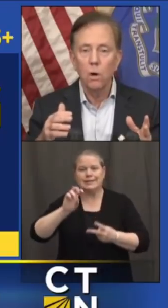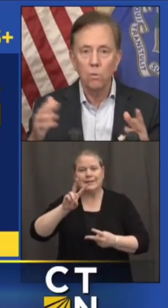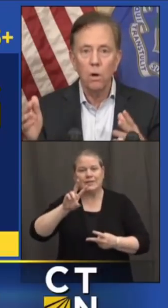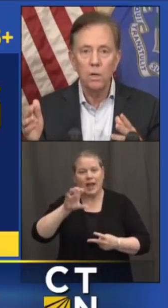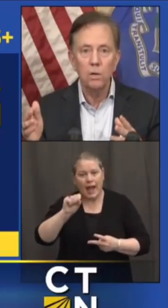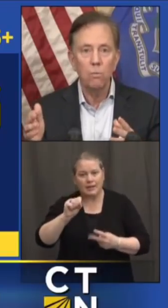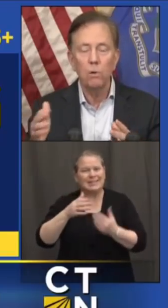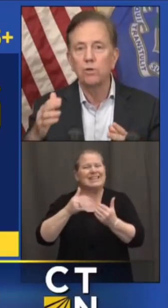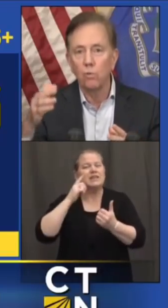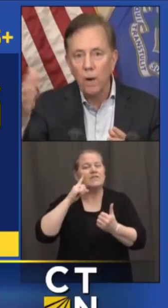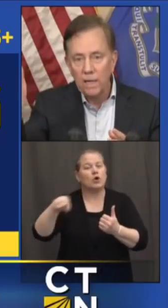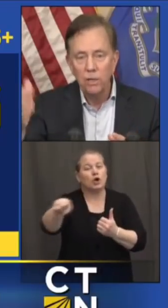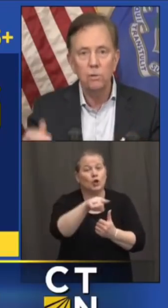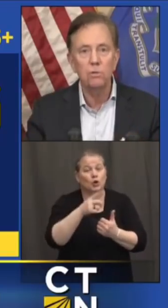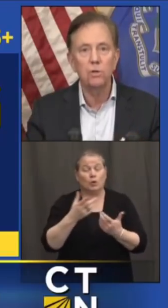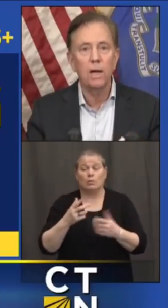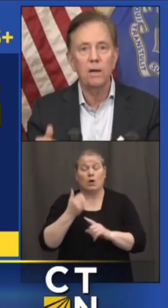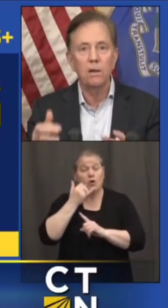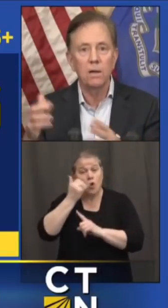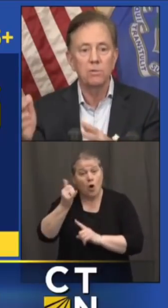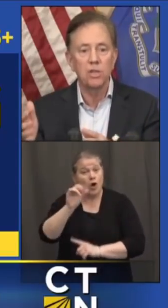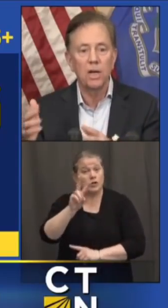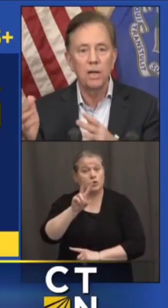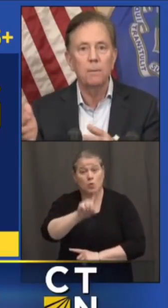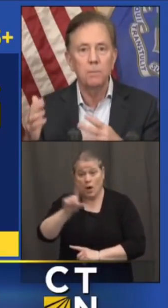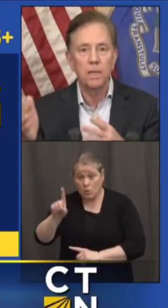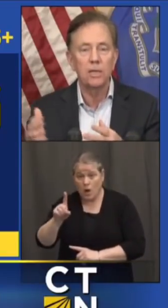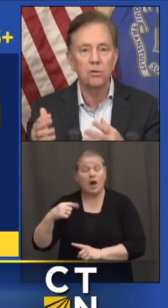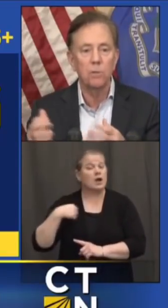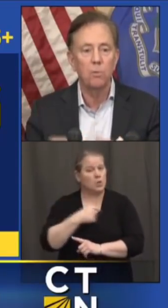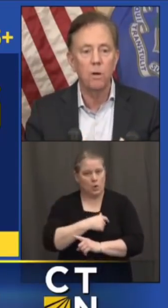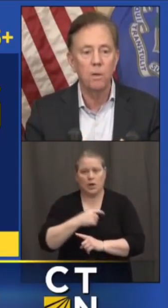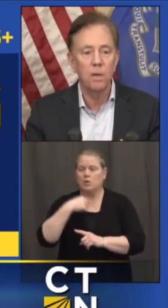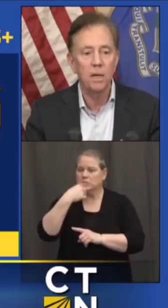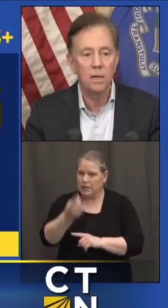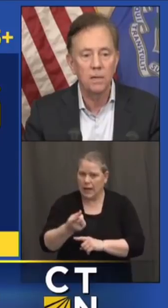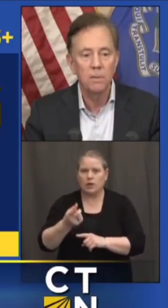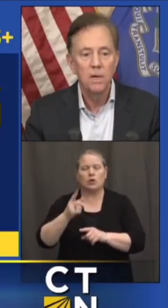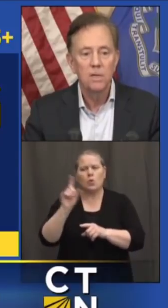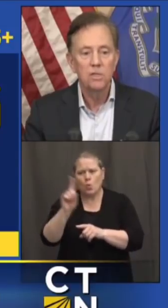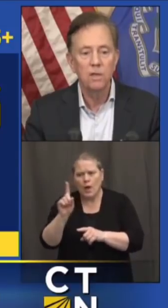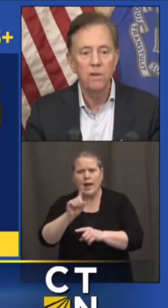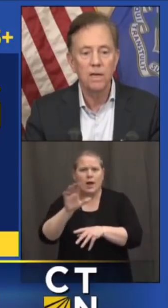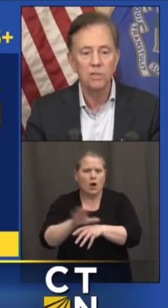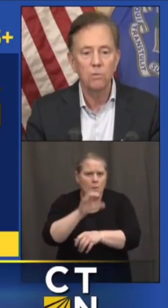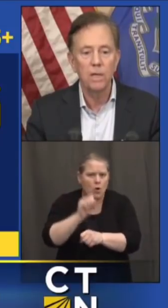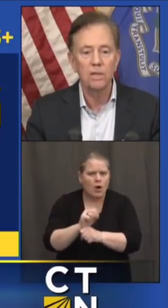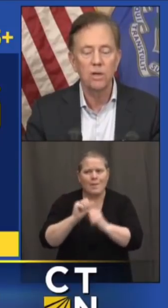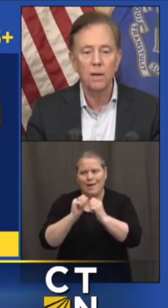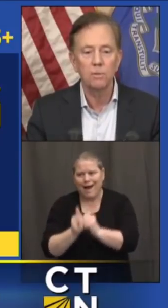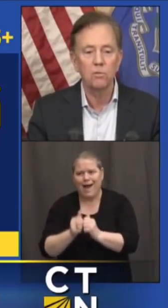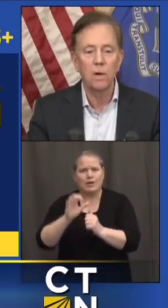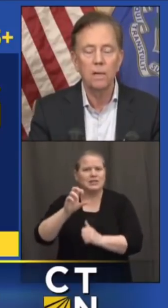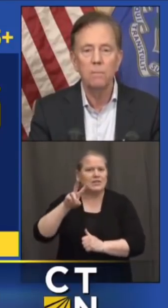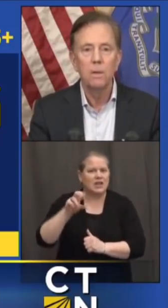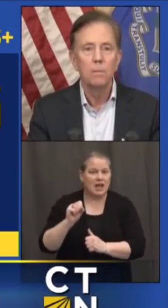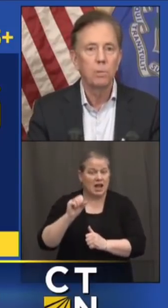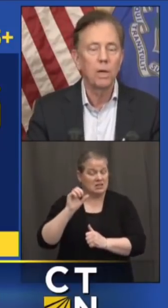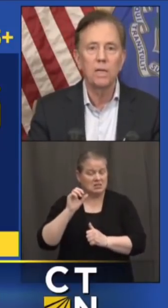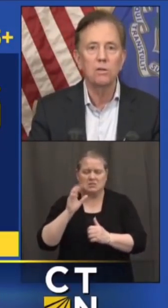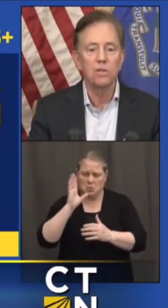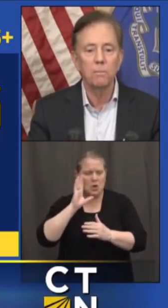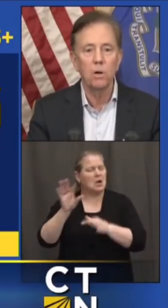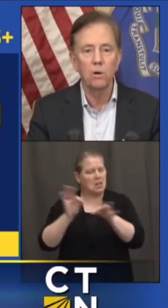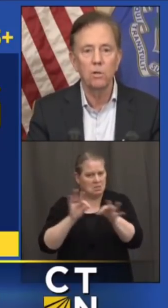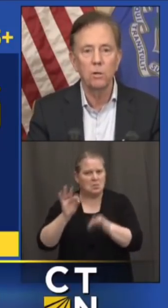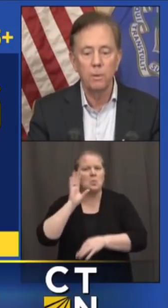to 211. We'll direct you to how to sign up to get your appointment at CVS when that time is right.